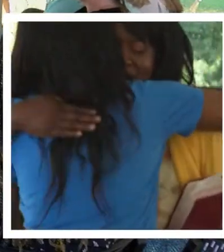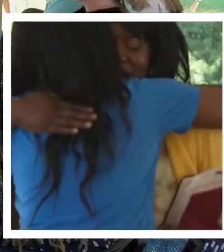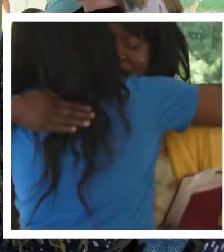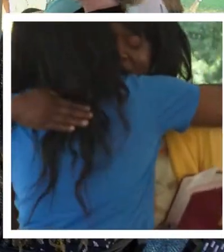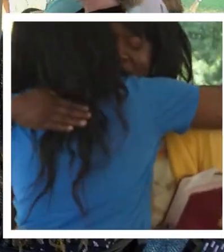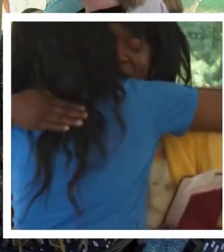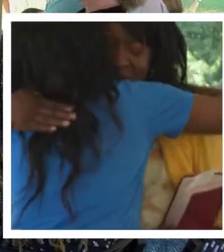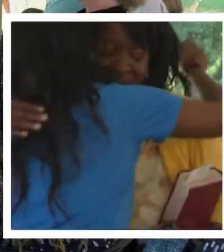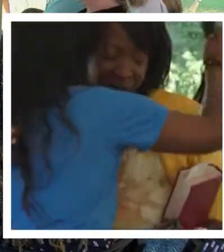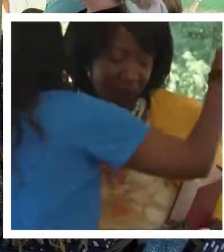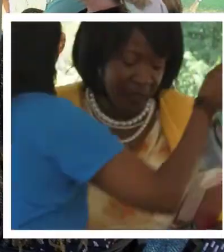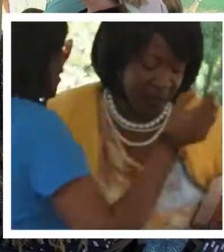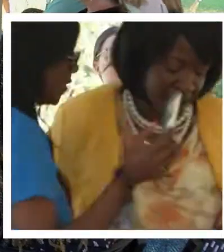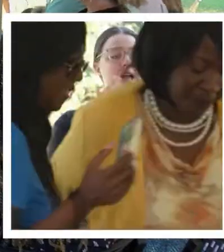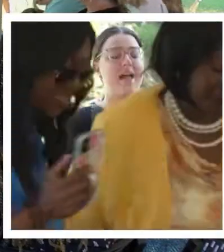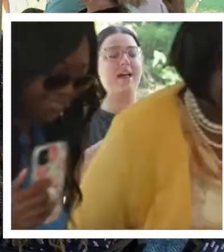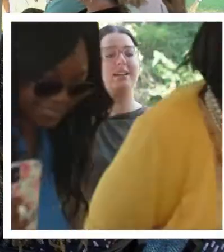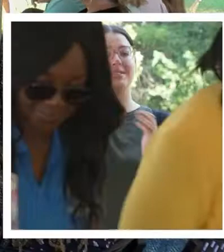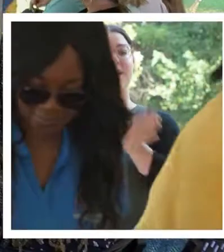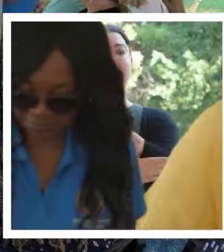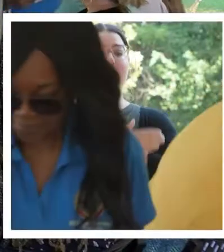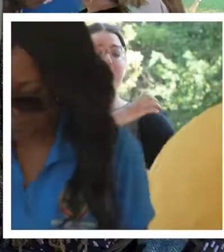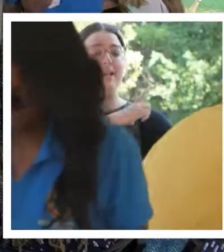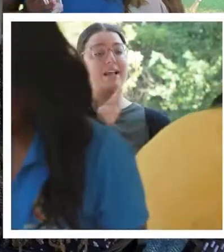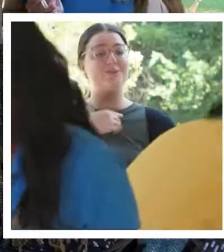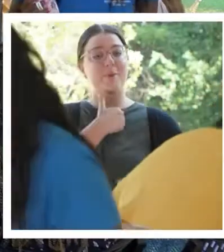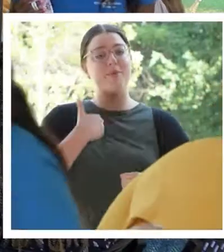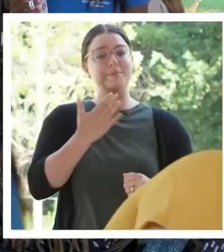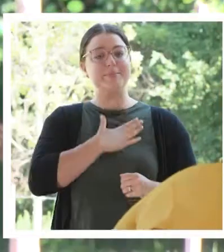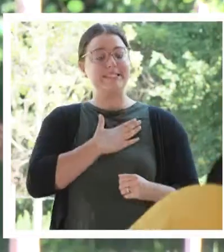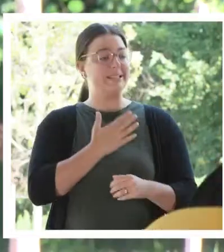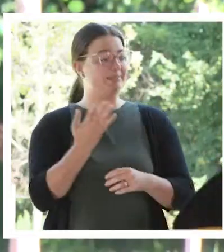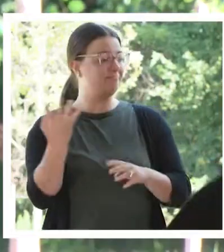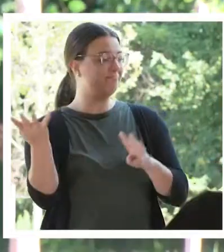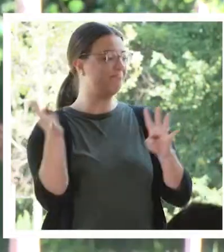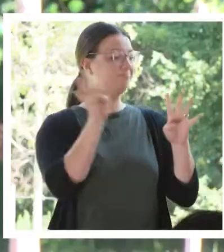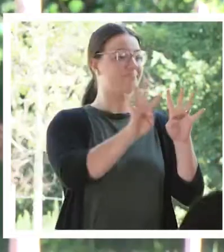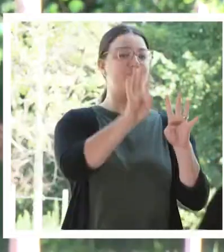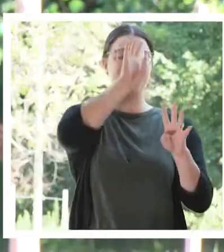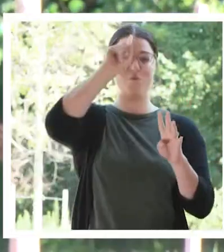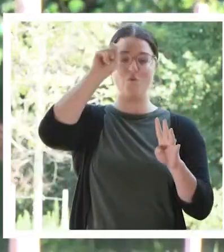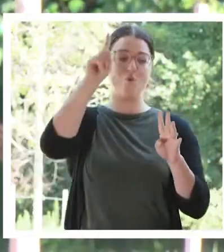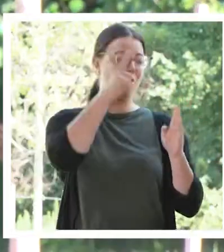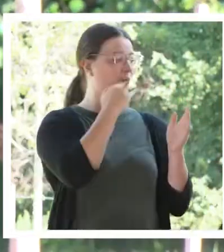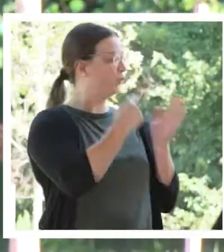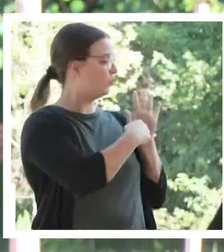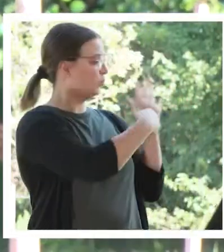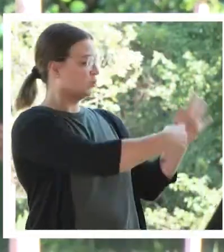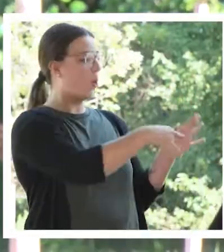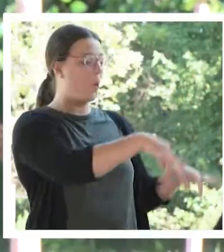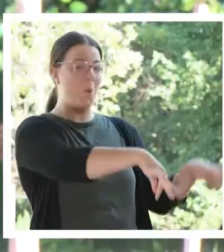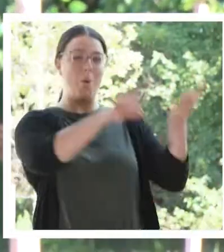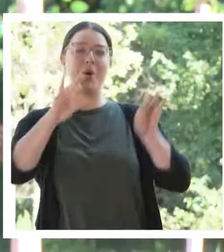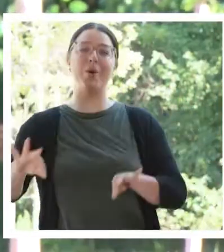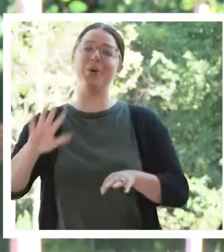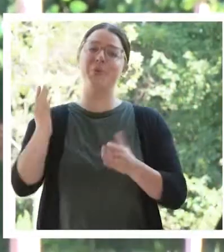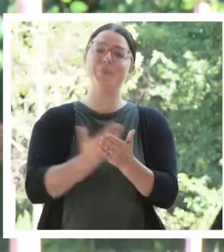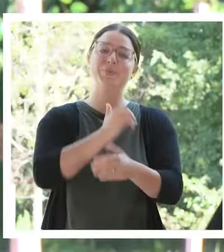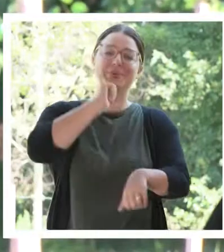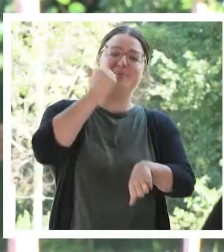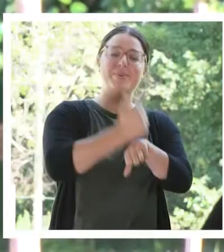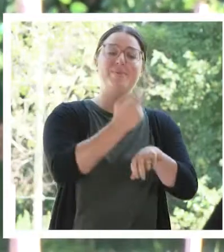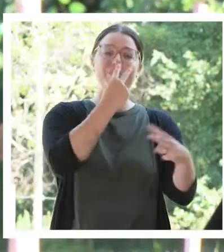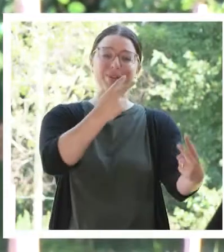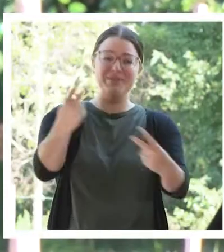I now ask the county council members to come join me for the unveiling. I would like all the speakers to come down for a photo after, and I'd invite all of you to